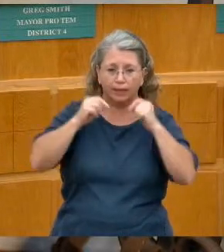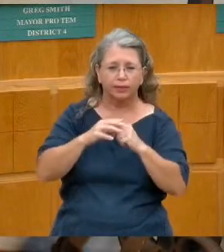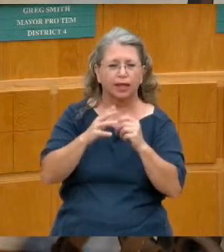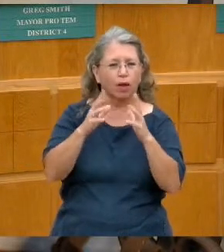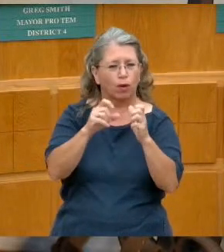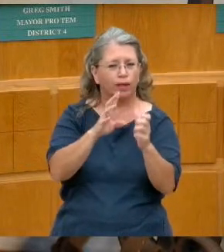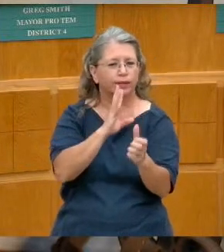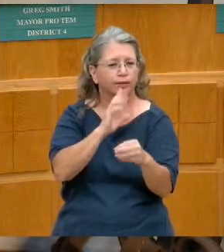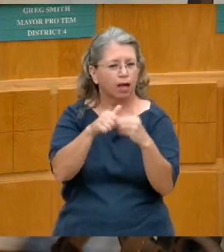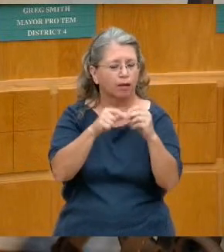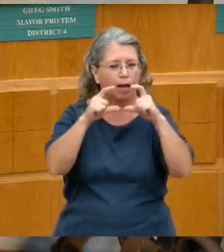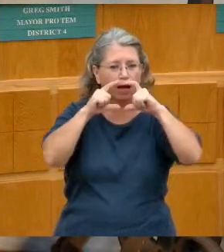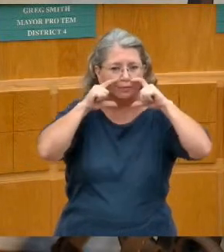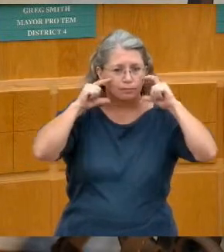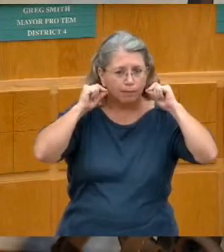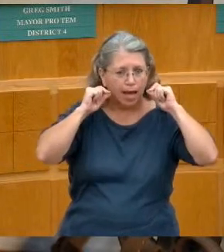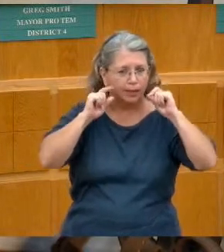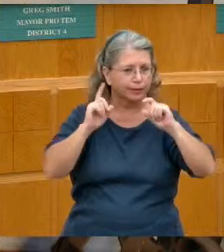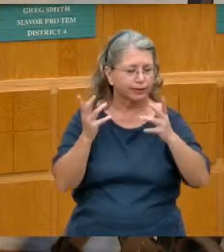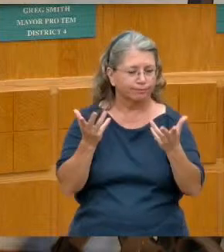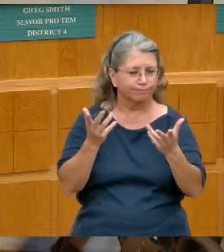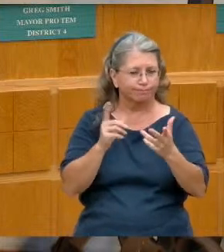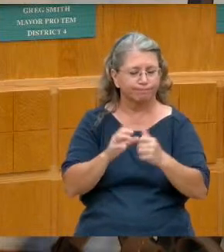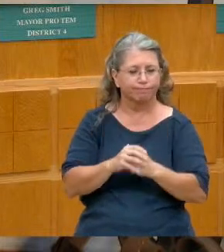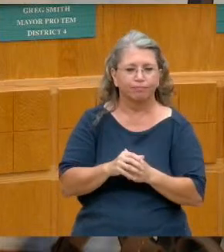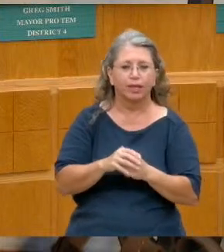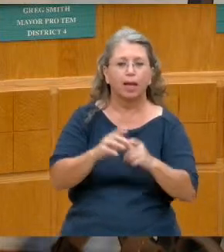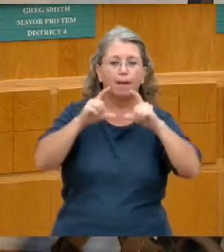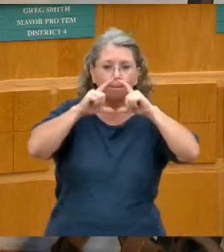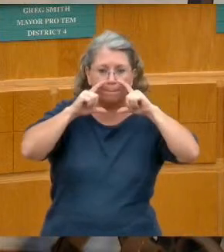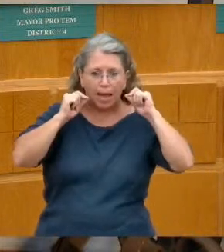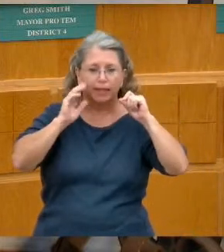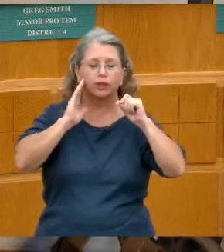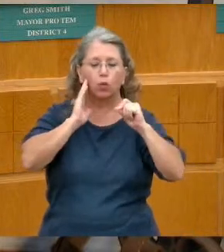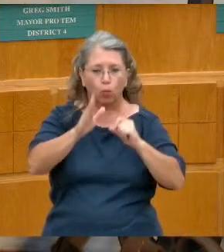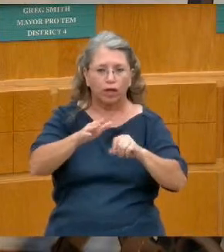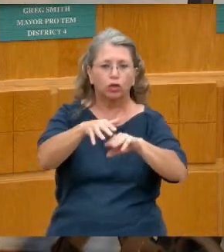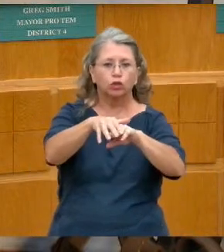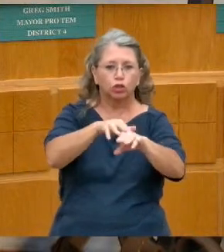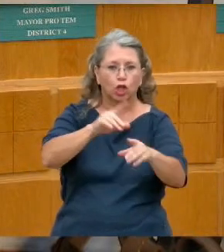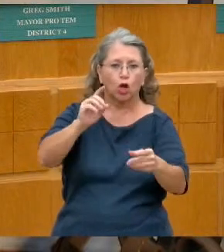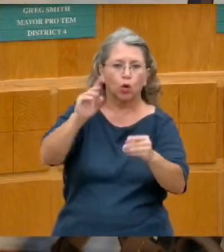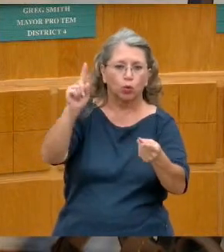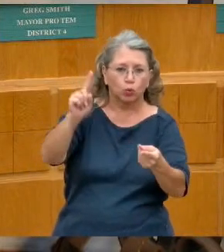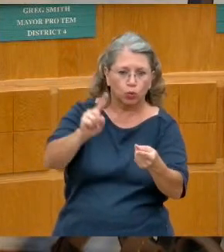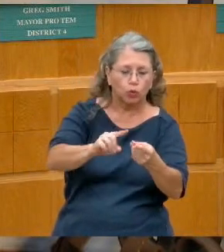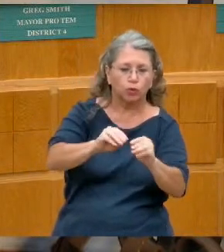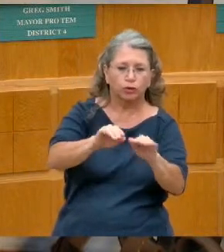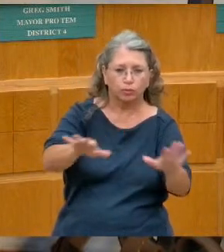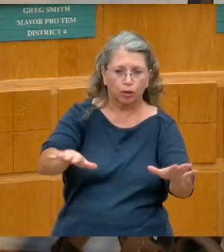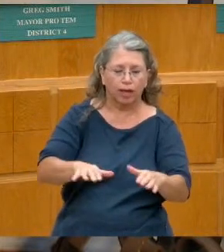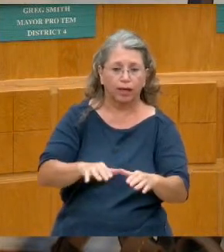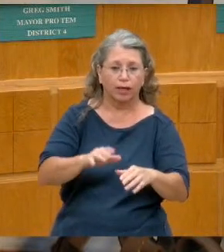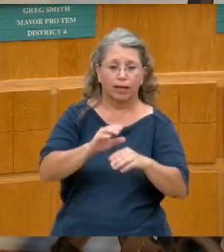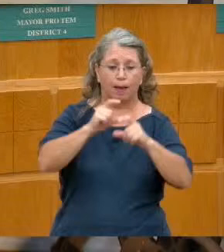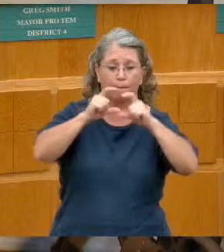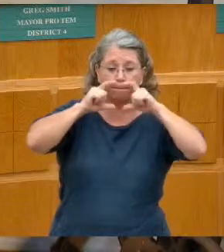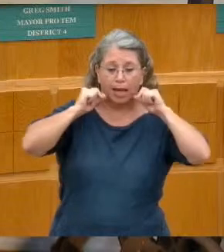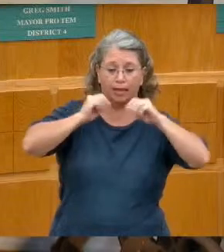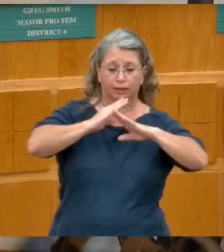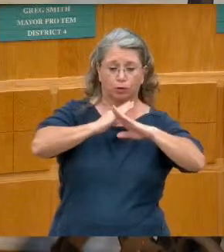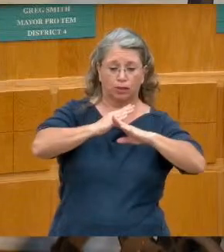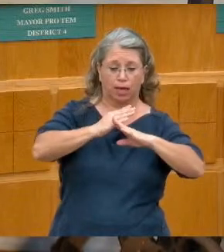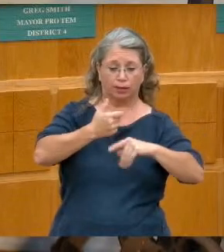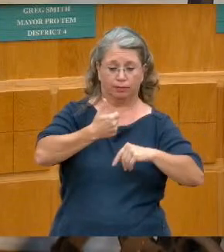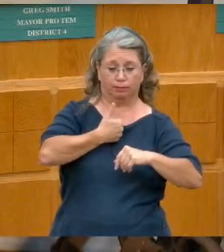and a mask order. Masks slow the spread of the virus. Masks protect both the person wearing them and the people around